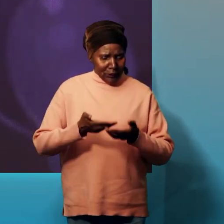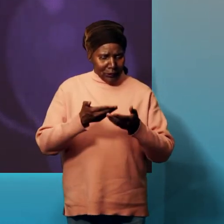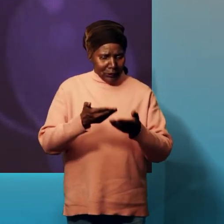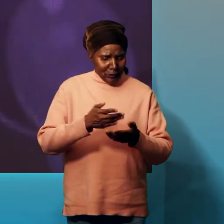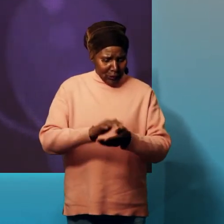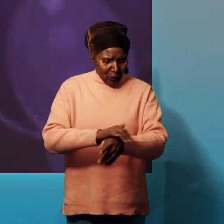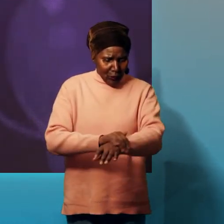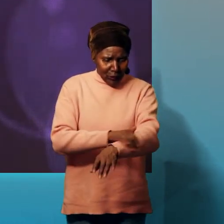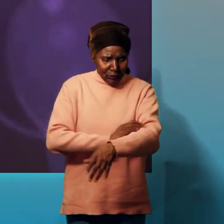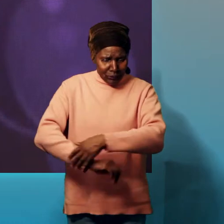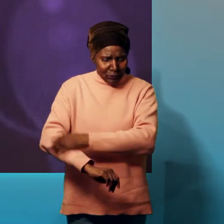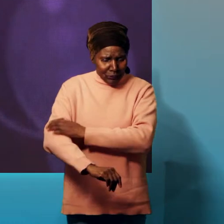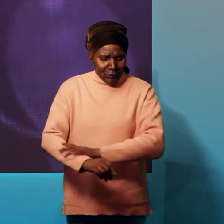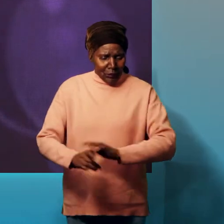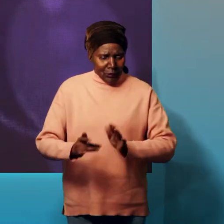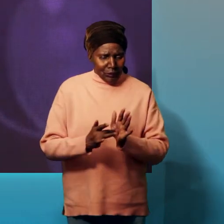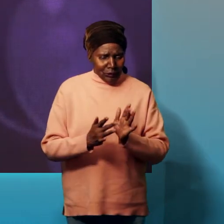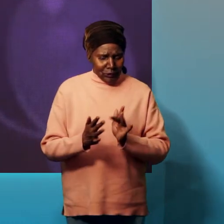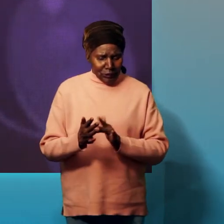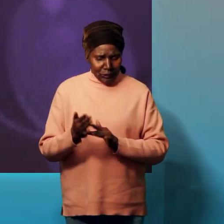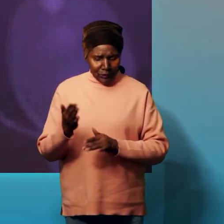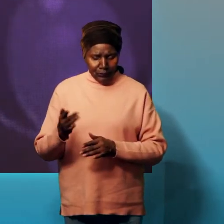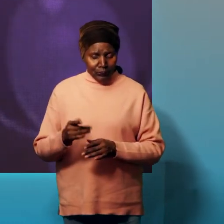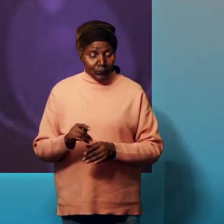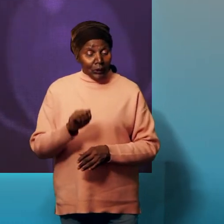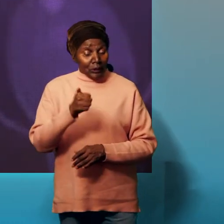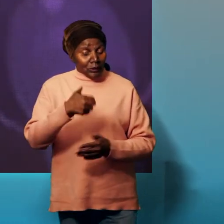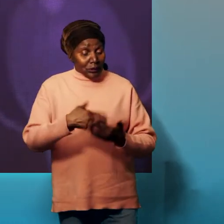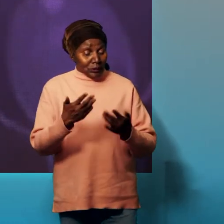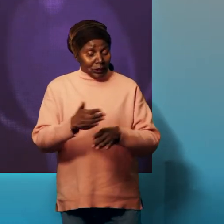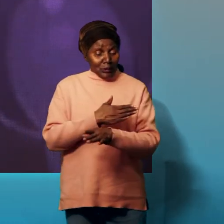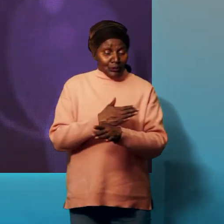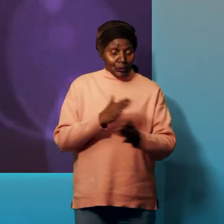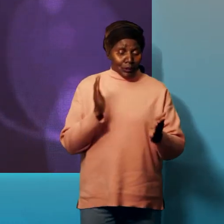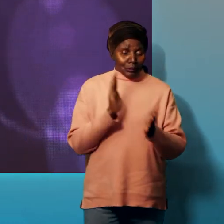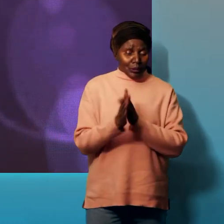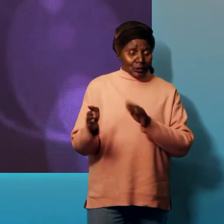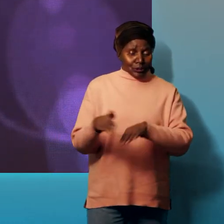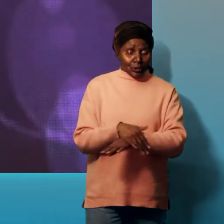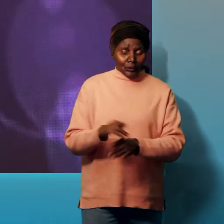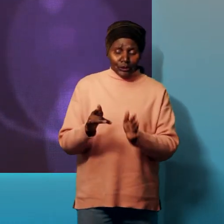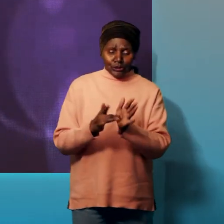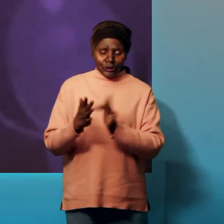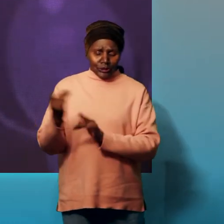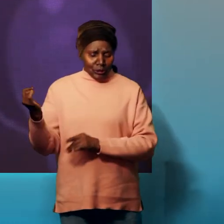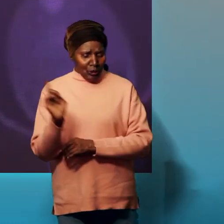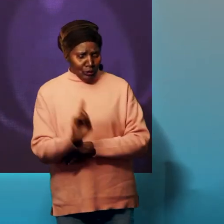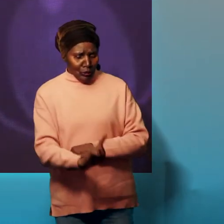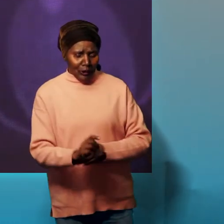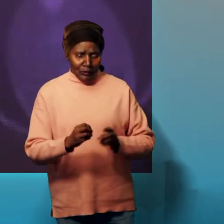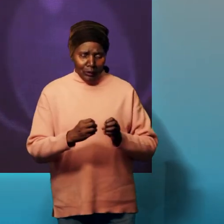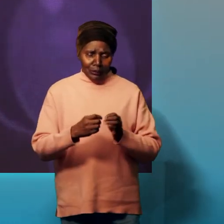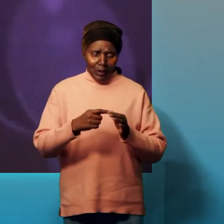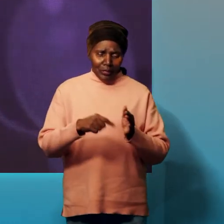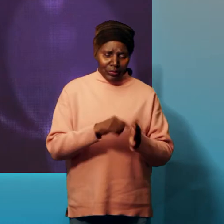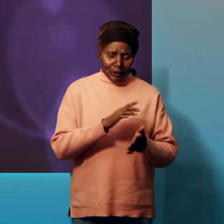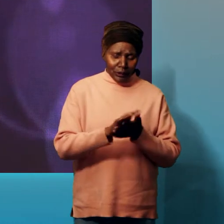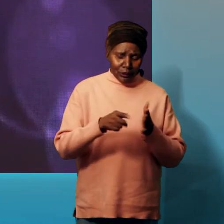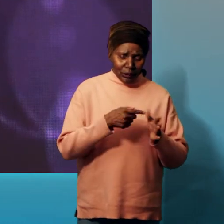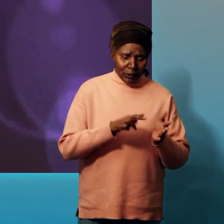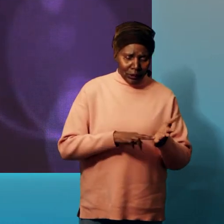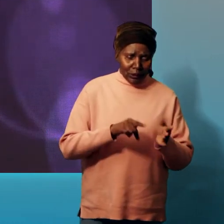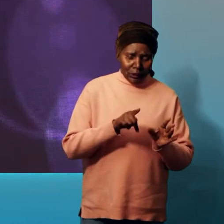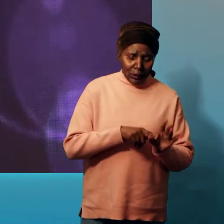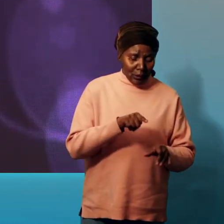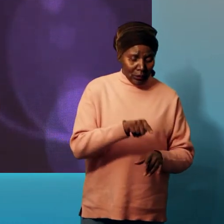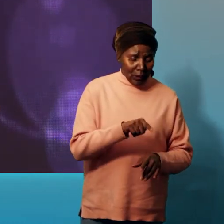the Lord. It says, then 6 days before the Passover, Jesus came to Bethany, where Lazarus, who had been raised from the dead,